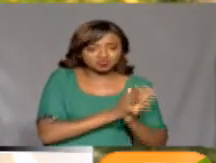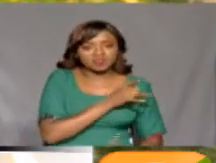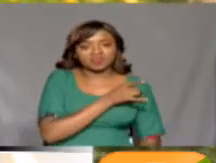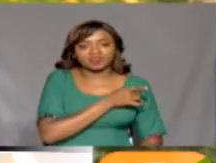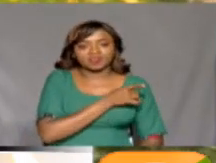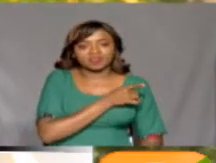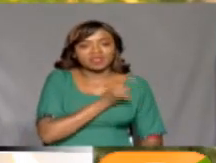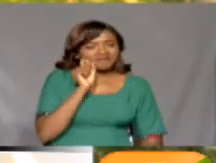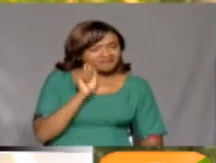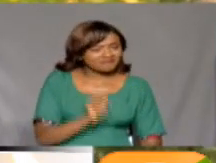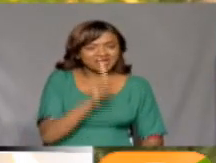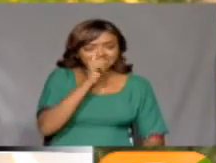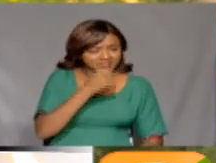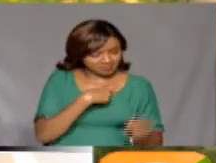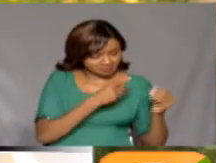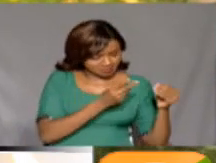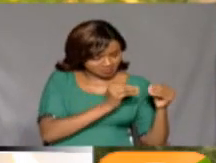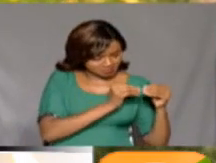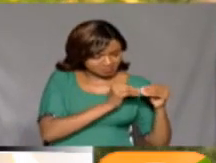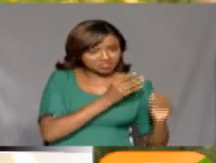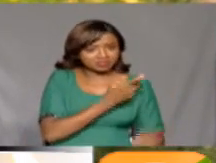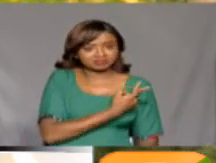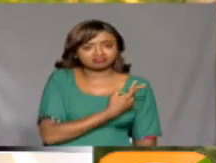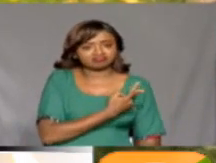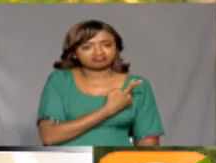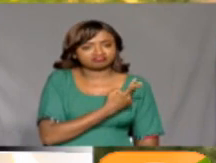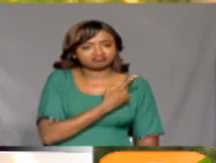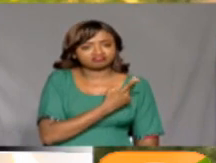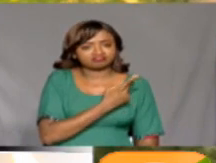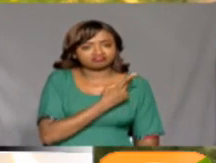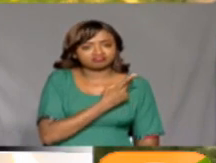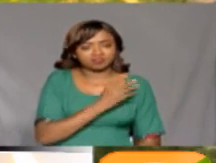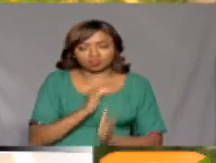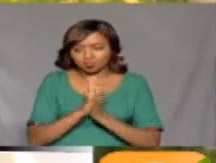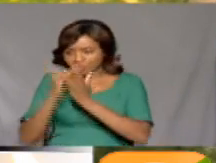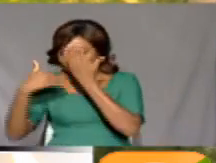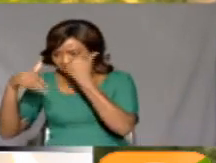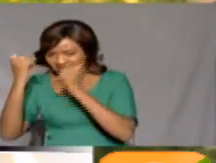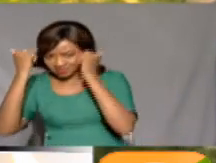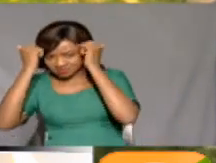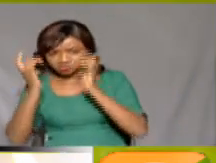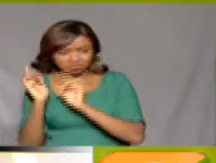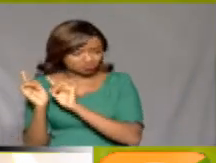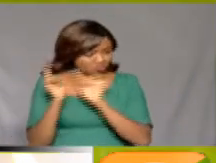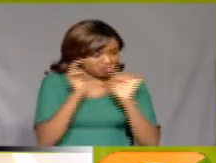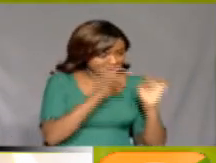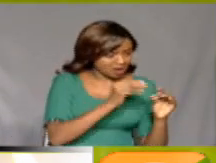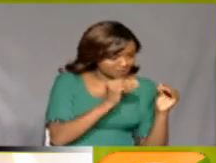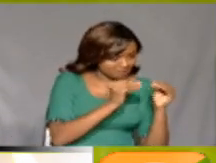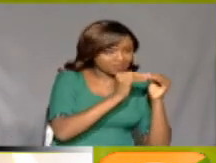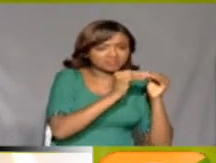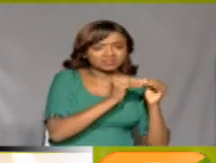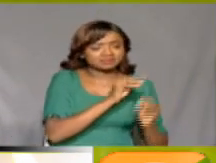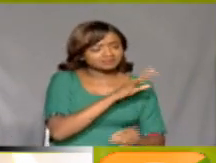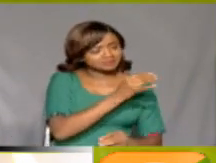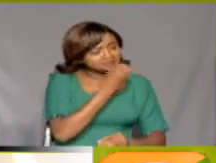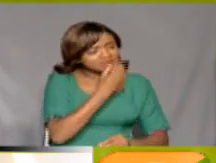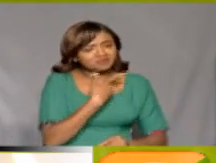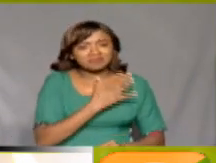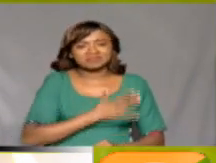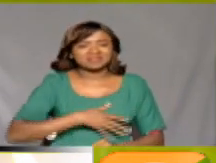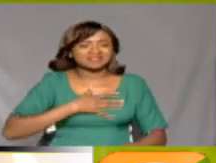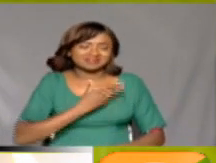A few of us, university students, we went to see him at one point. And we asked him to give us a piece of land in